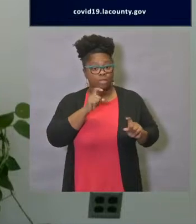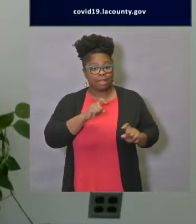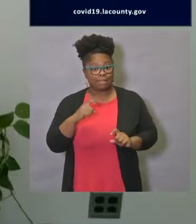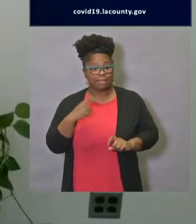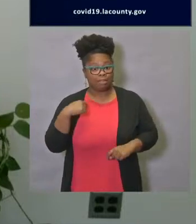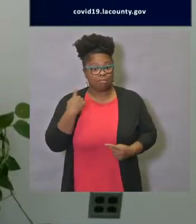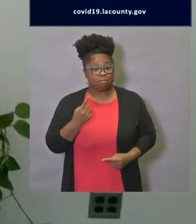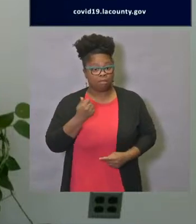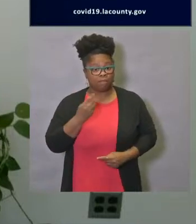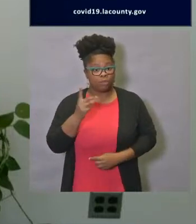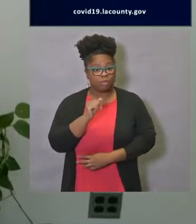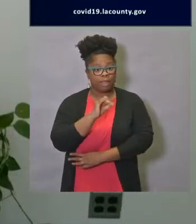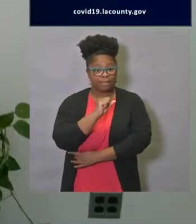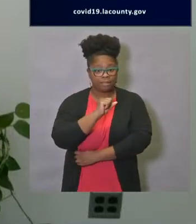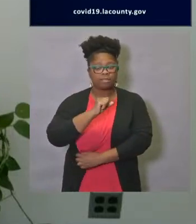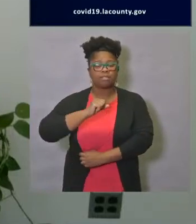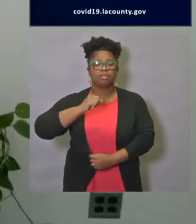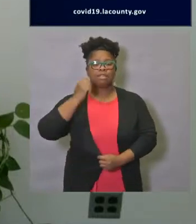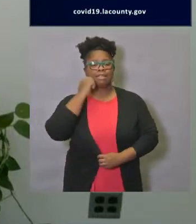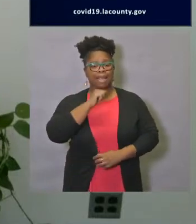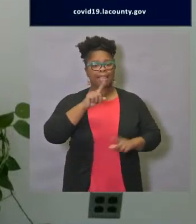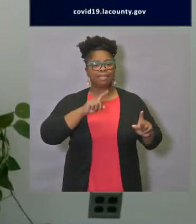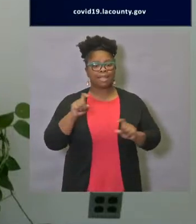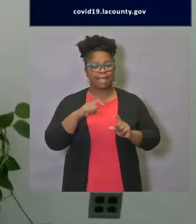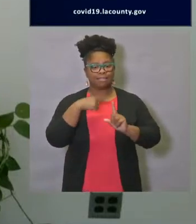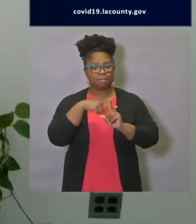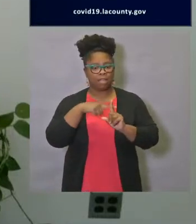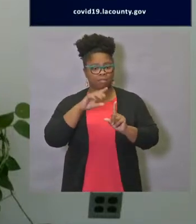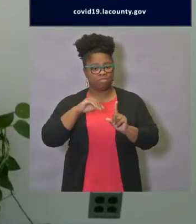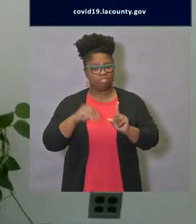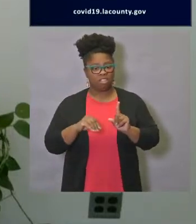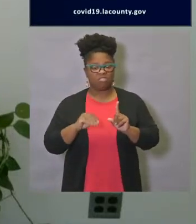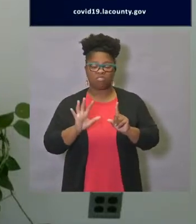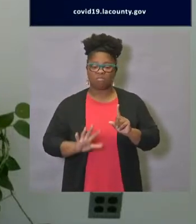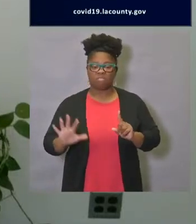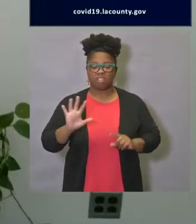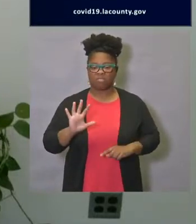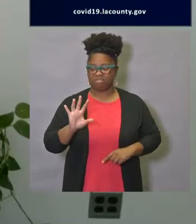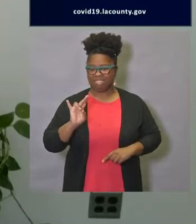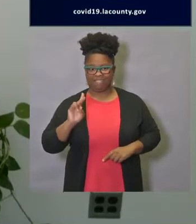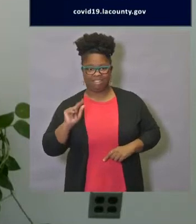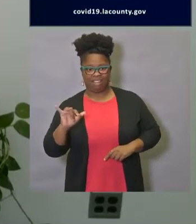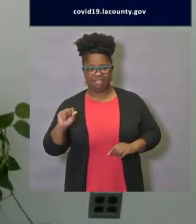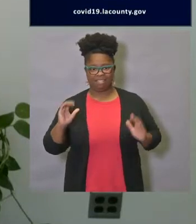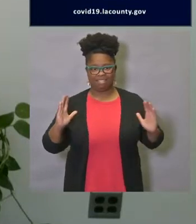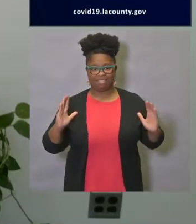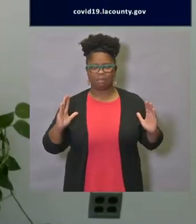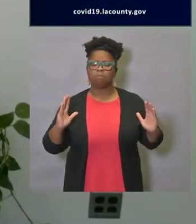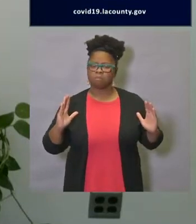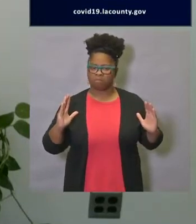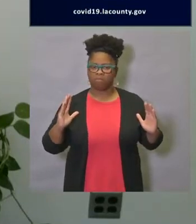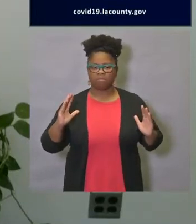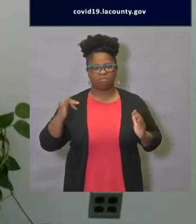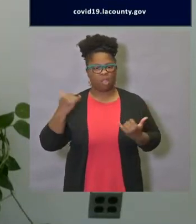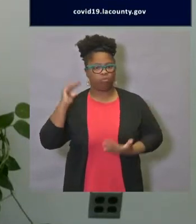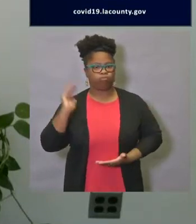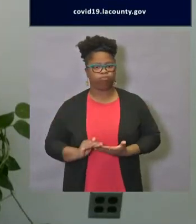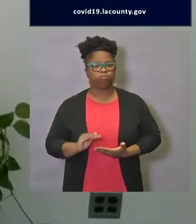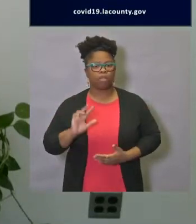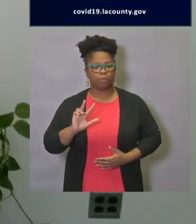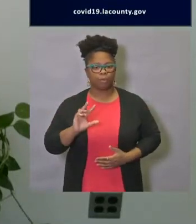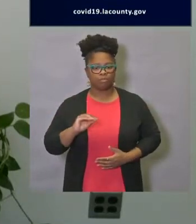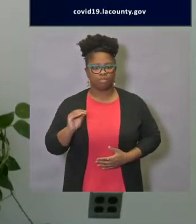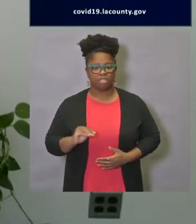days, the daily test positivity rate averaged over 77 days has been about 3%. That's actually